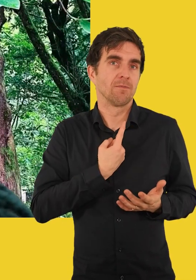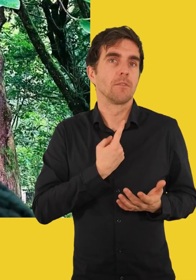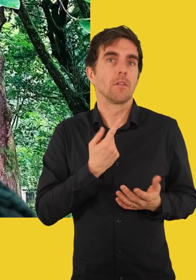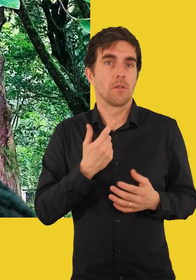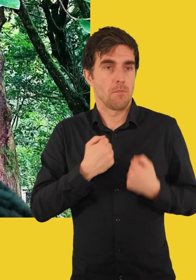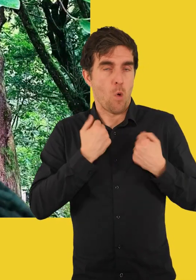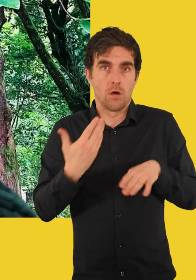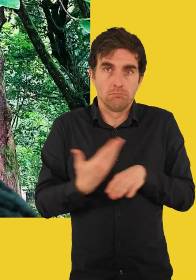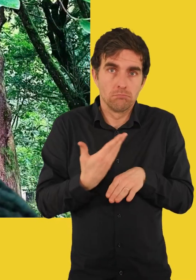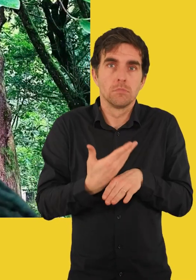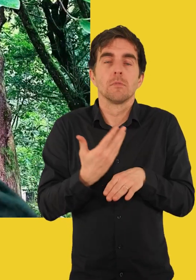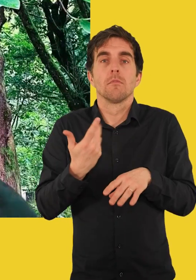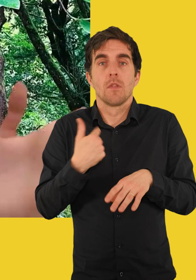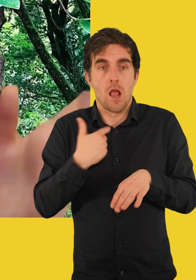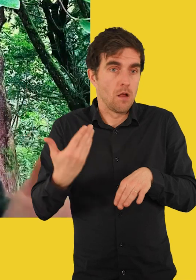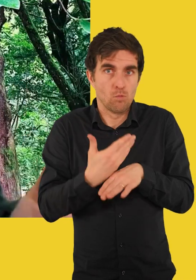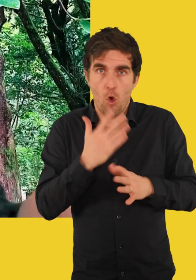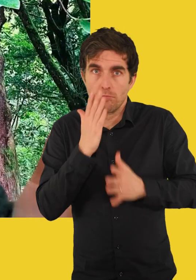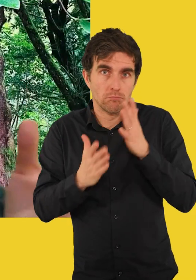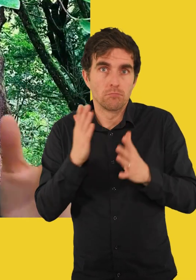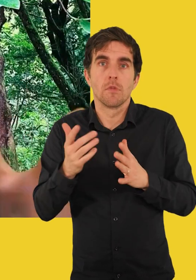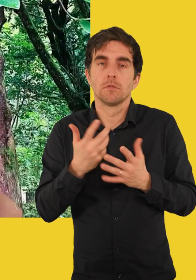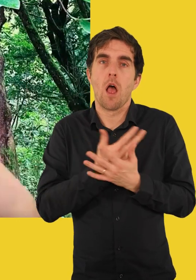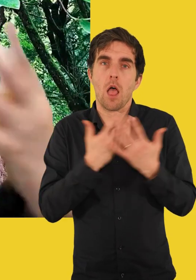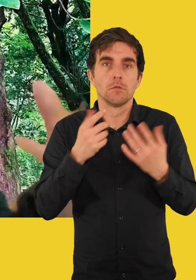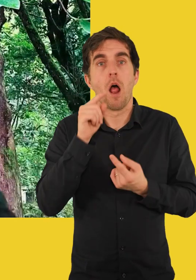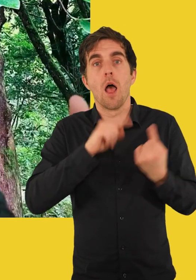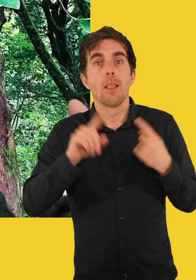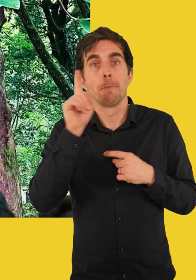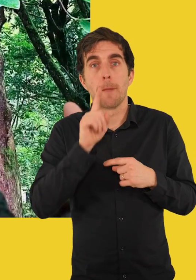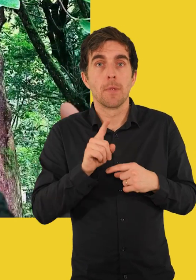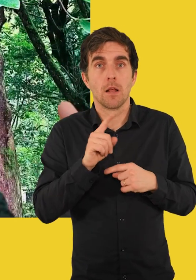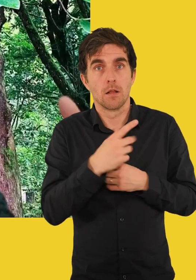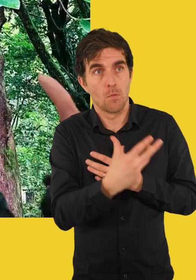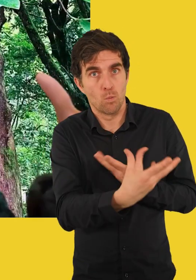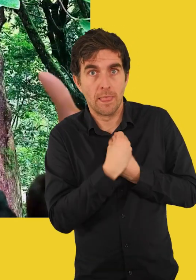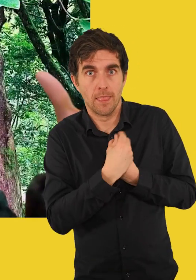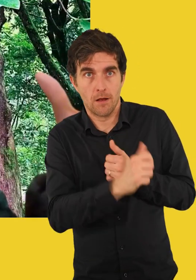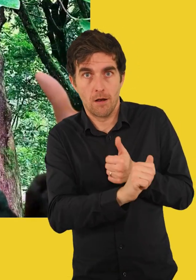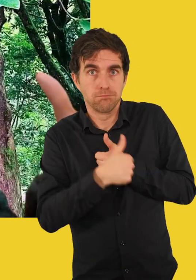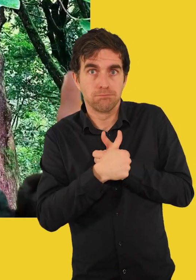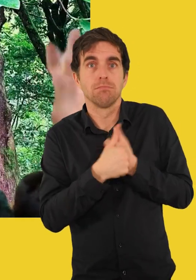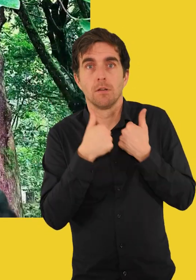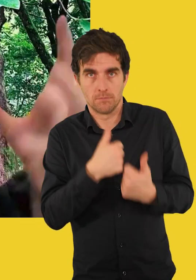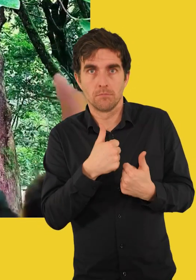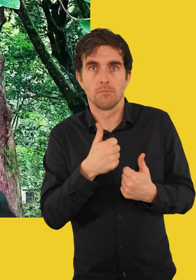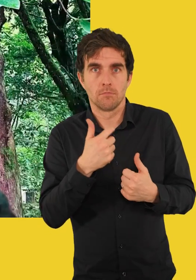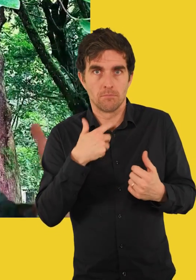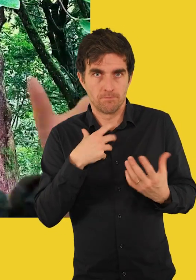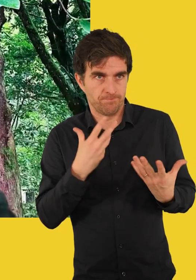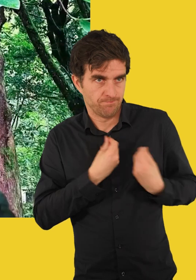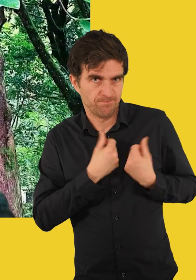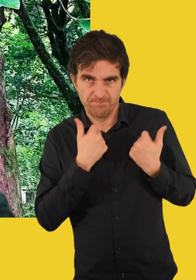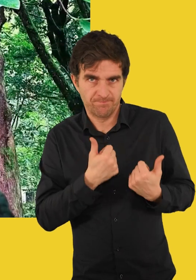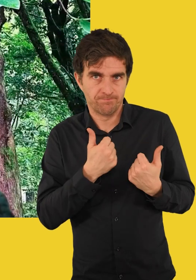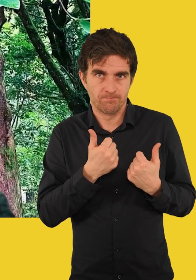terms of my own role and the work that I do. It's a lot about other people kind of being on board